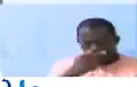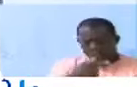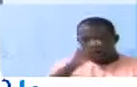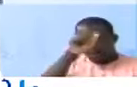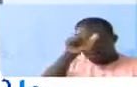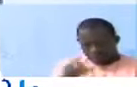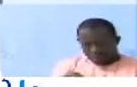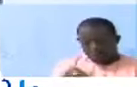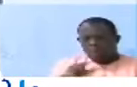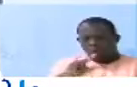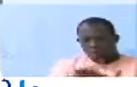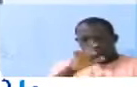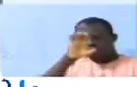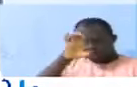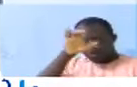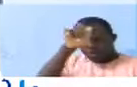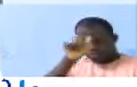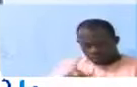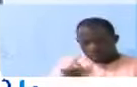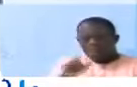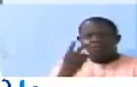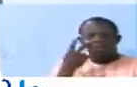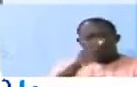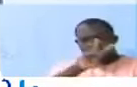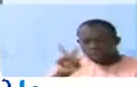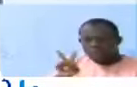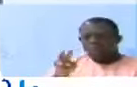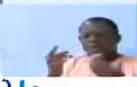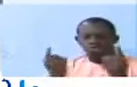are difficulties within your country,